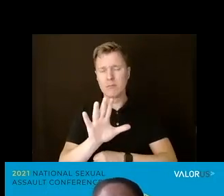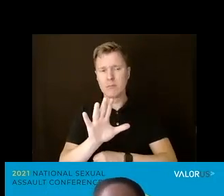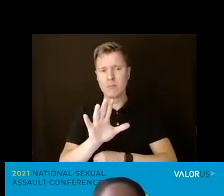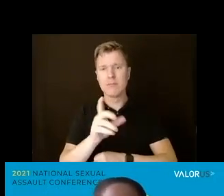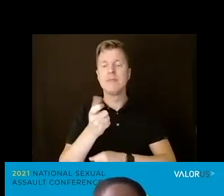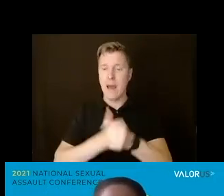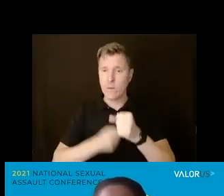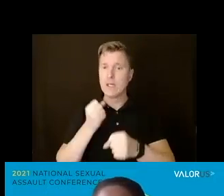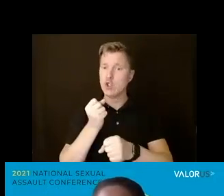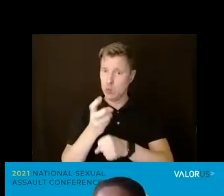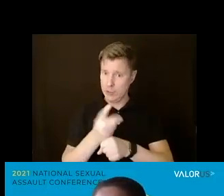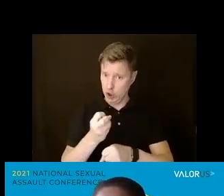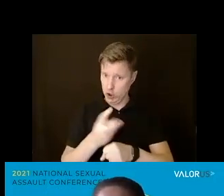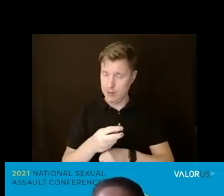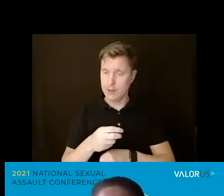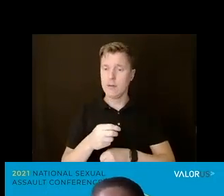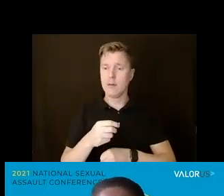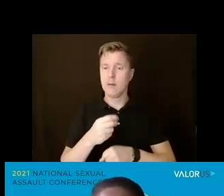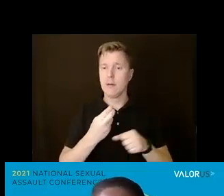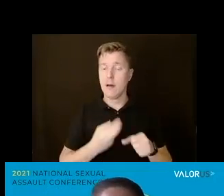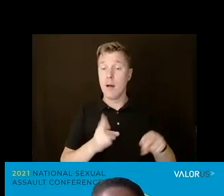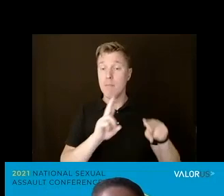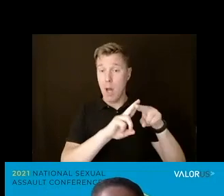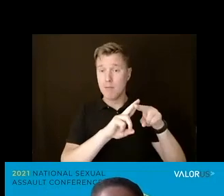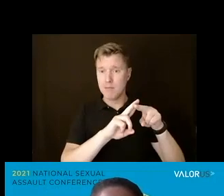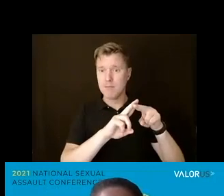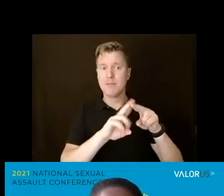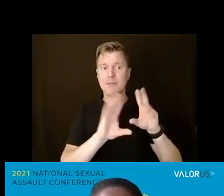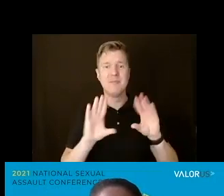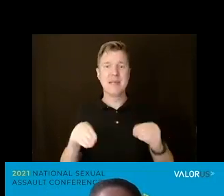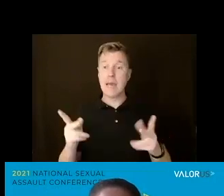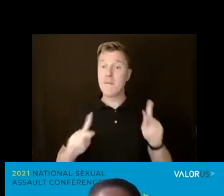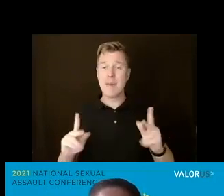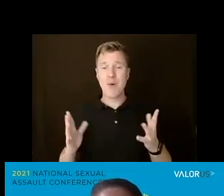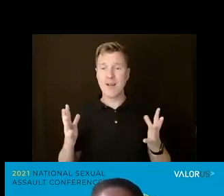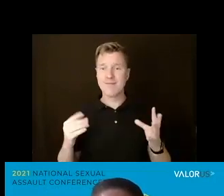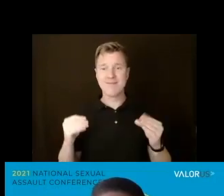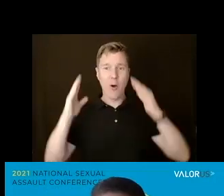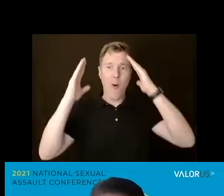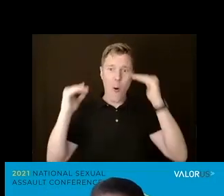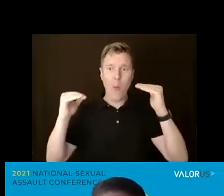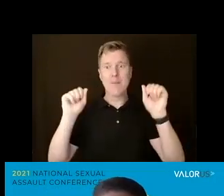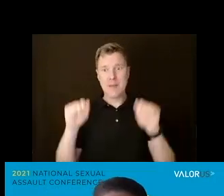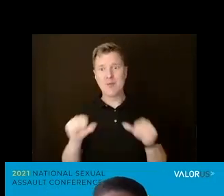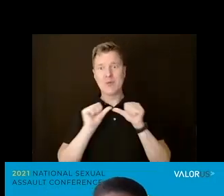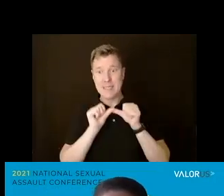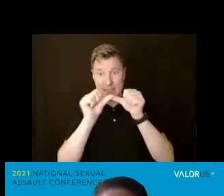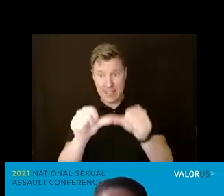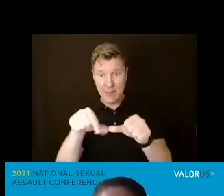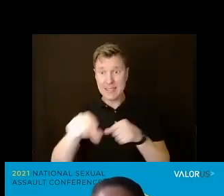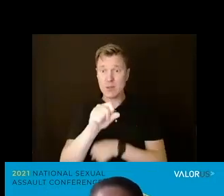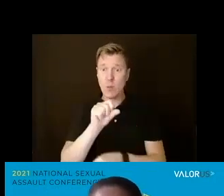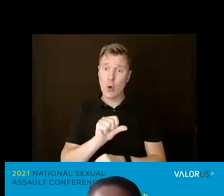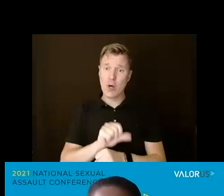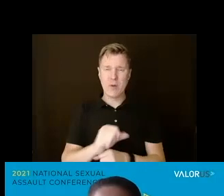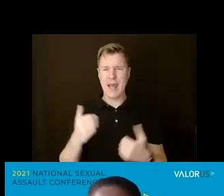years, a bump, gave people a lot of hope for being able to stay in this work. I think we have like a record number of